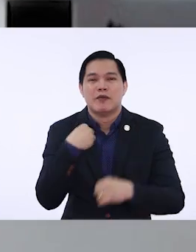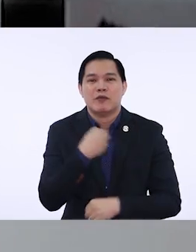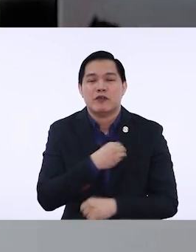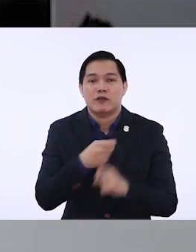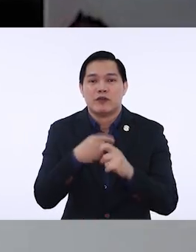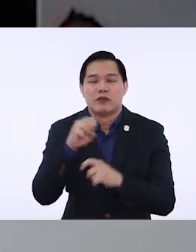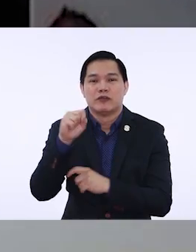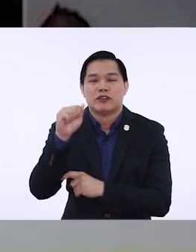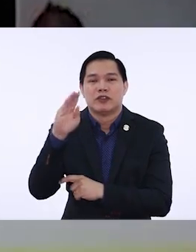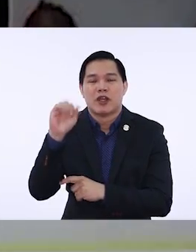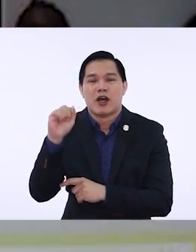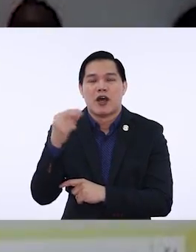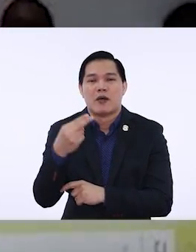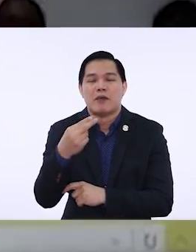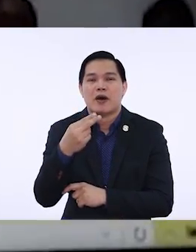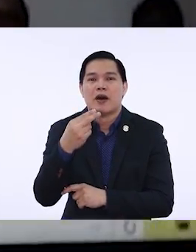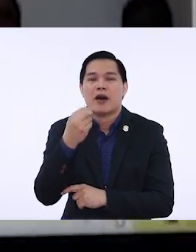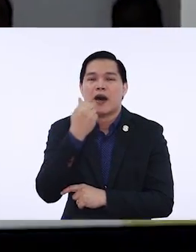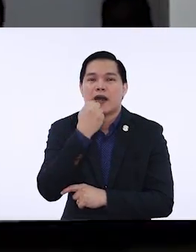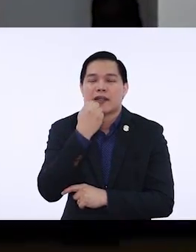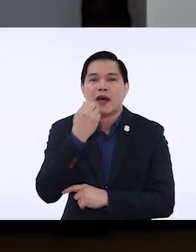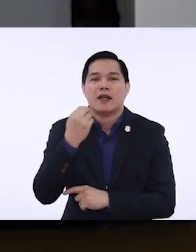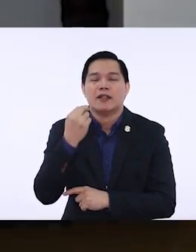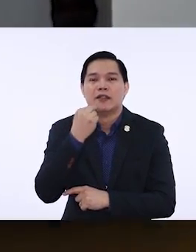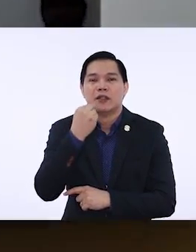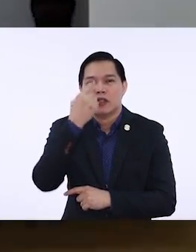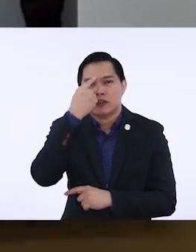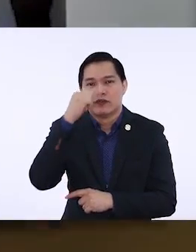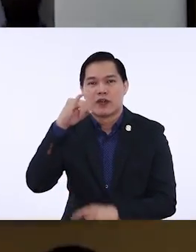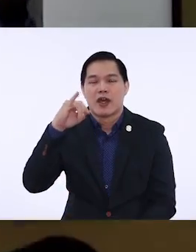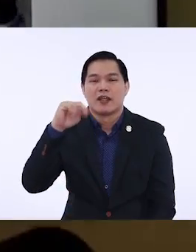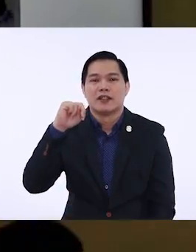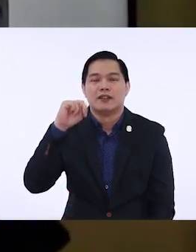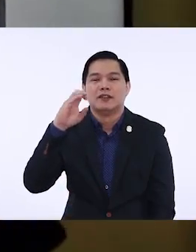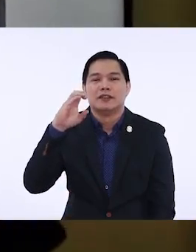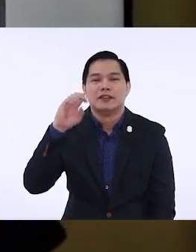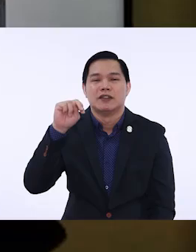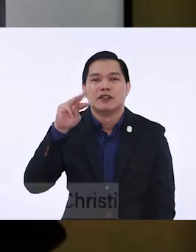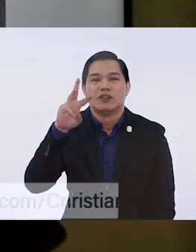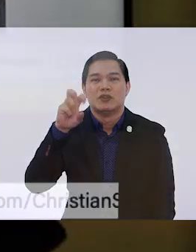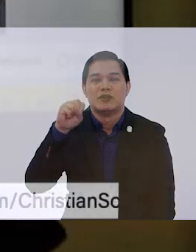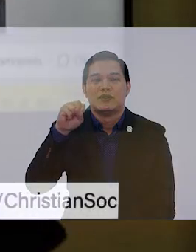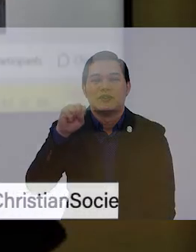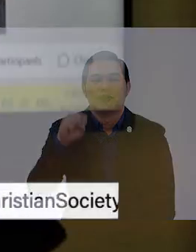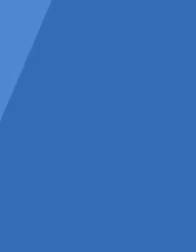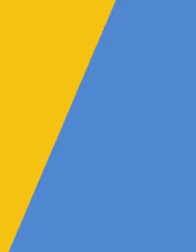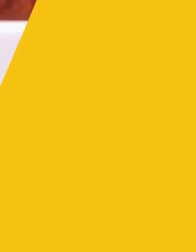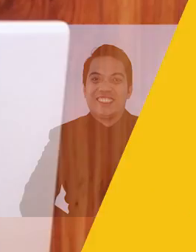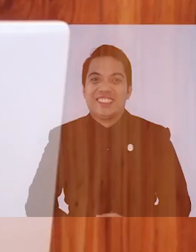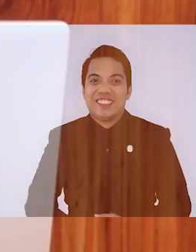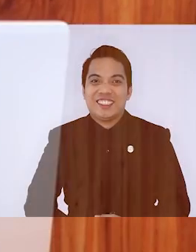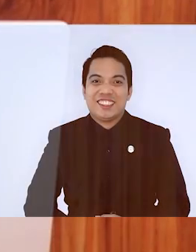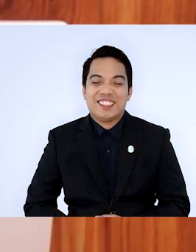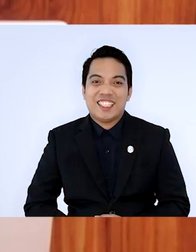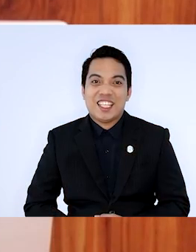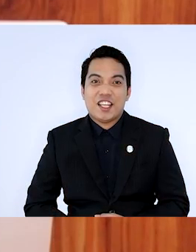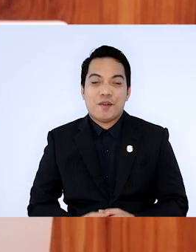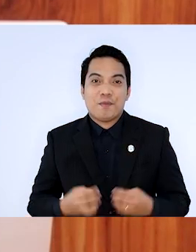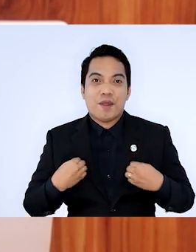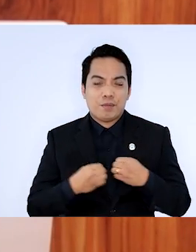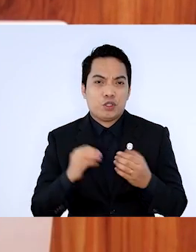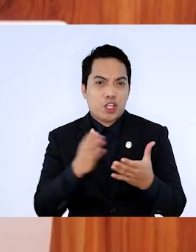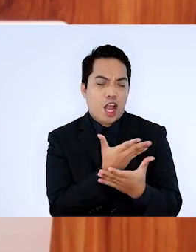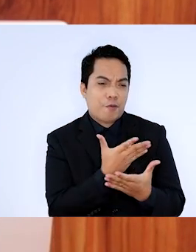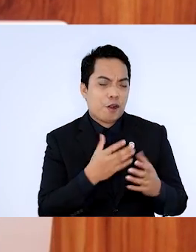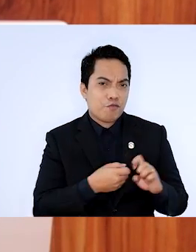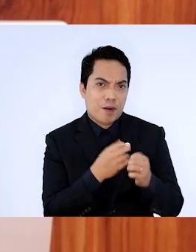From Sabah, I'm Sister Ariana Cachapea Nicolas for the Iglesia Ni Cristo News Network. The brethren sang